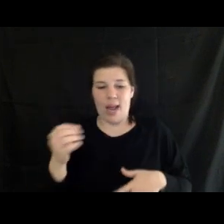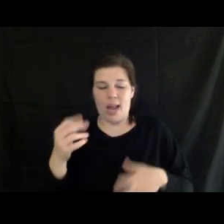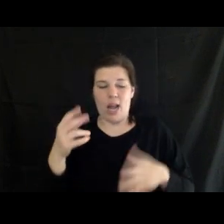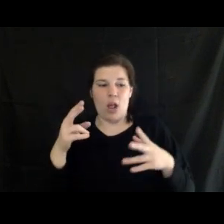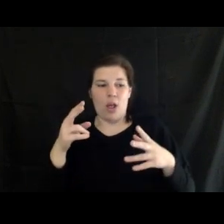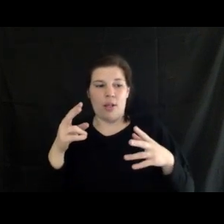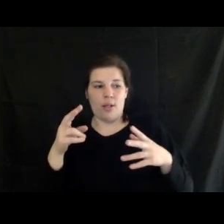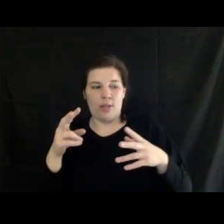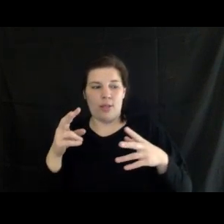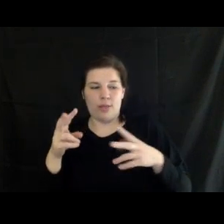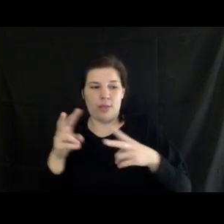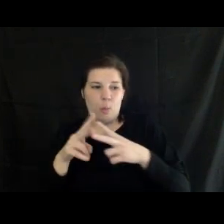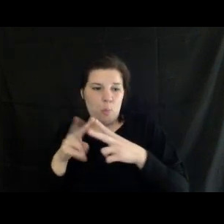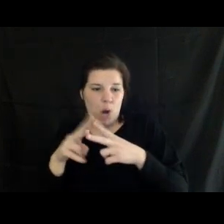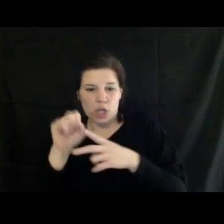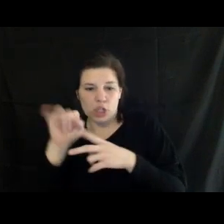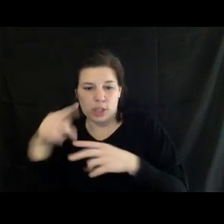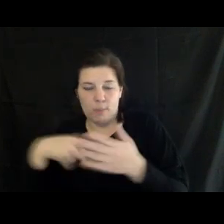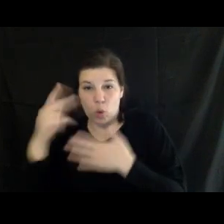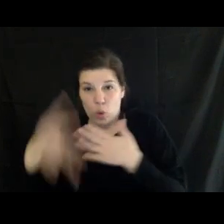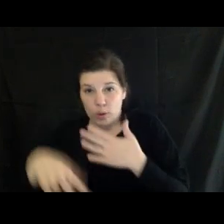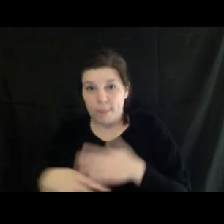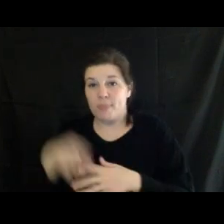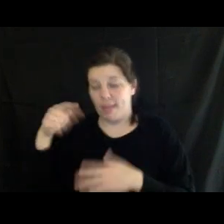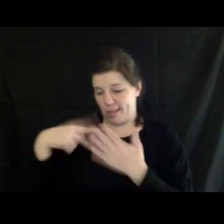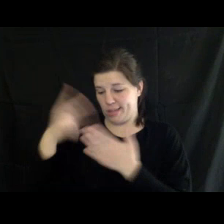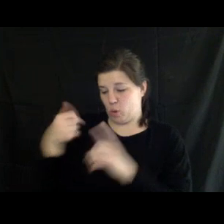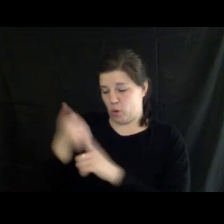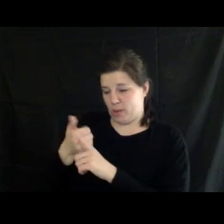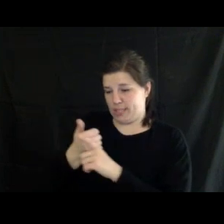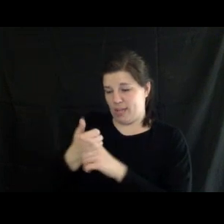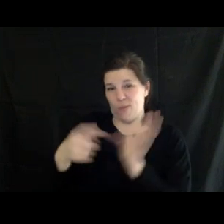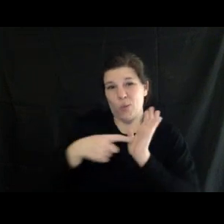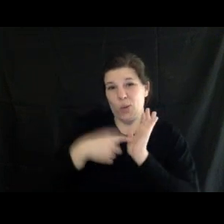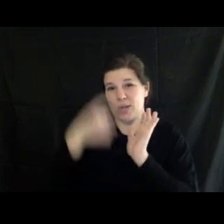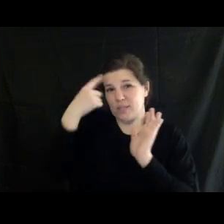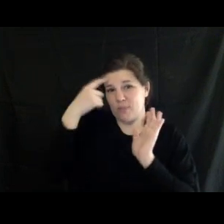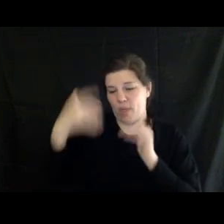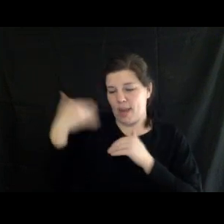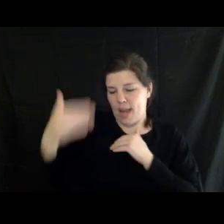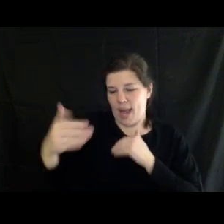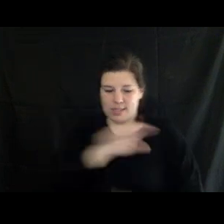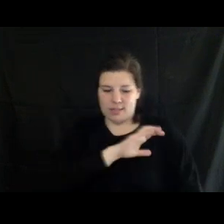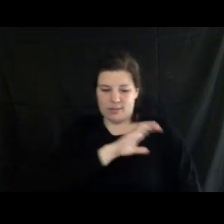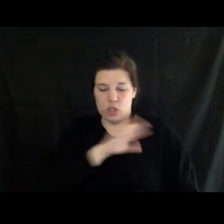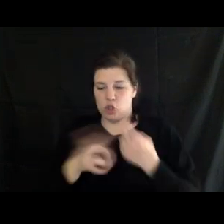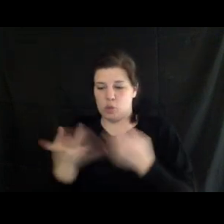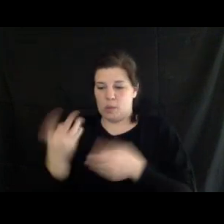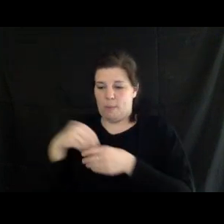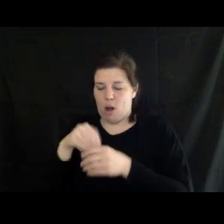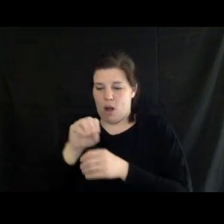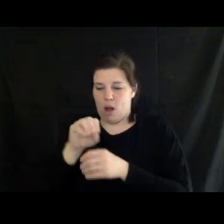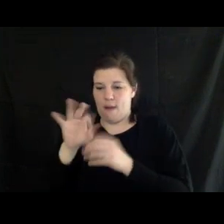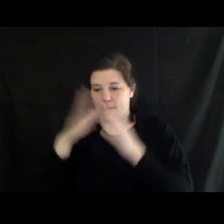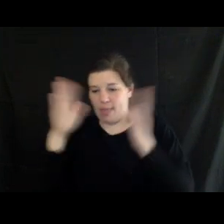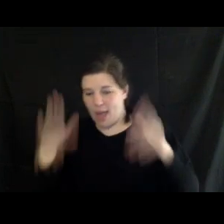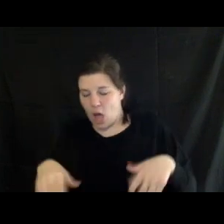called. And this program requires for an elected official to be part of the Affordable Housing Advisory